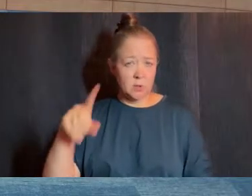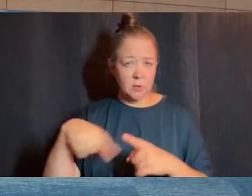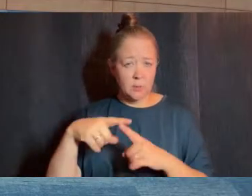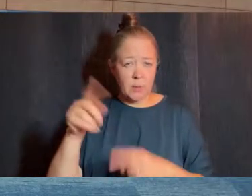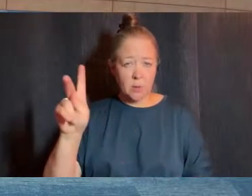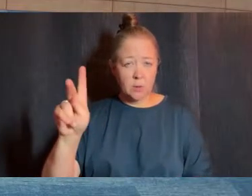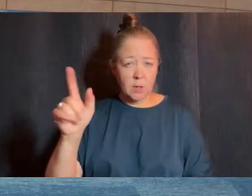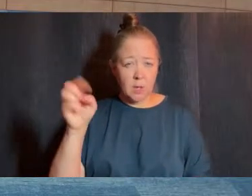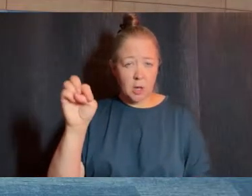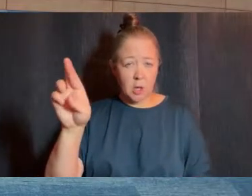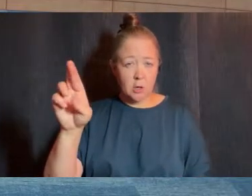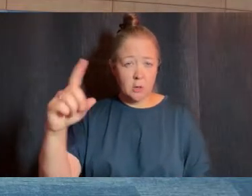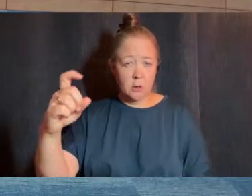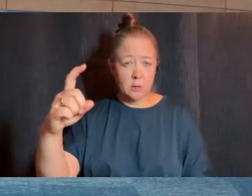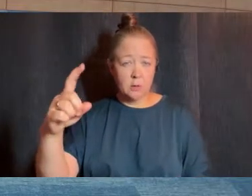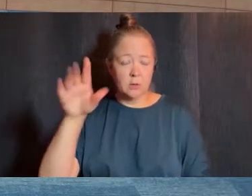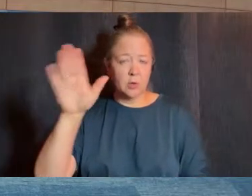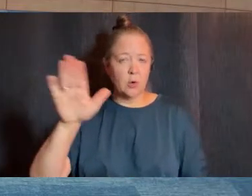You're muted.